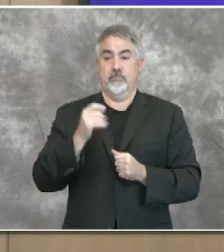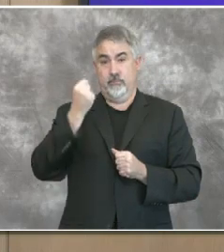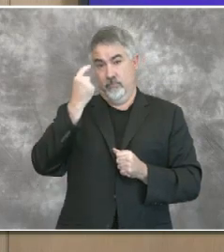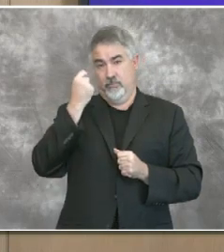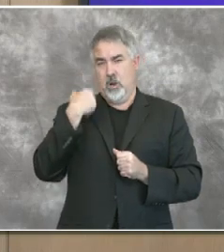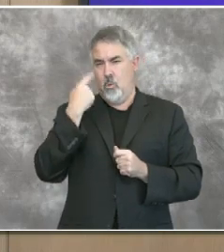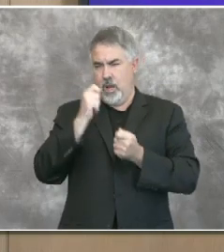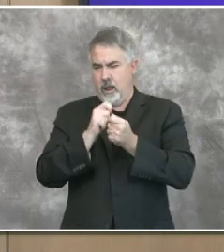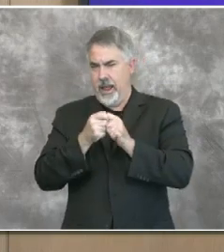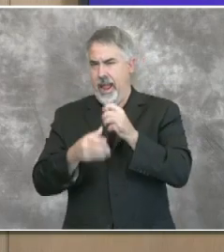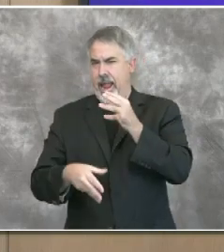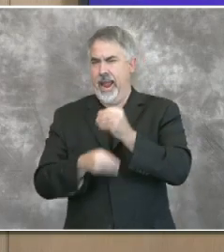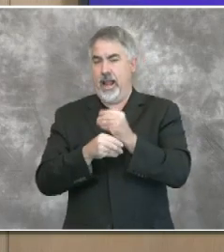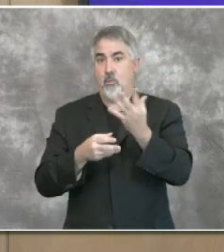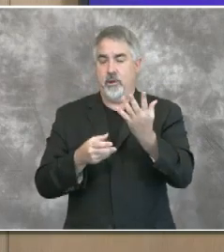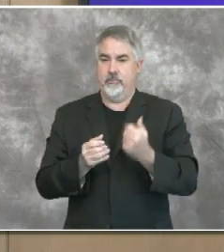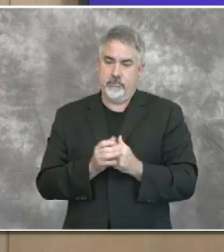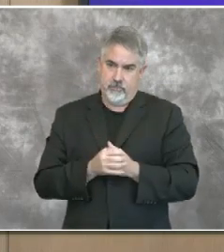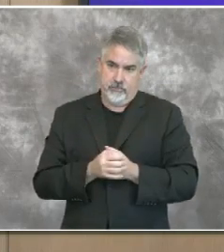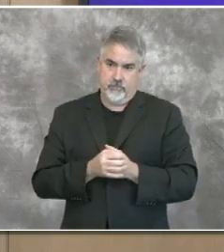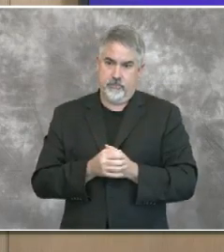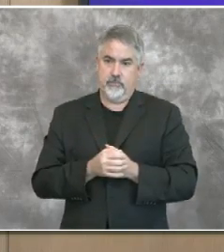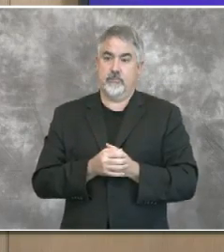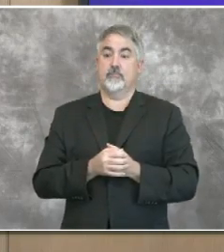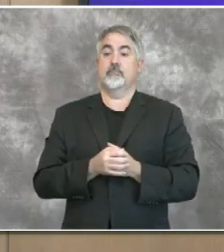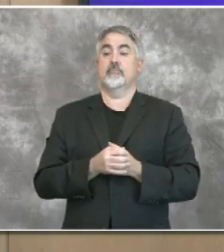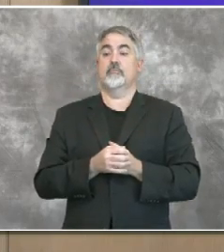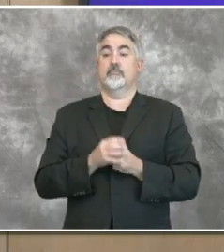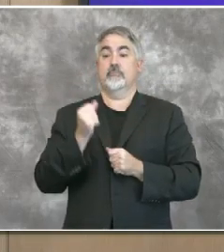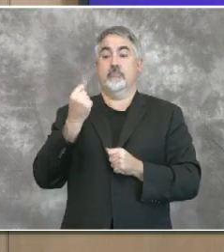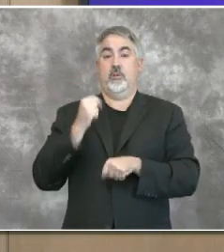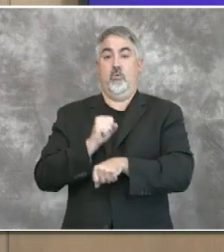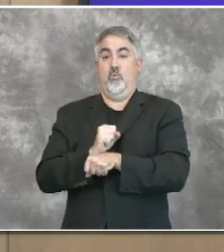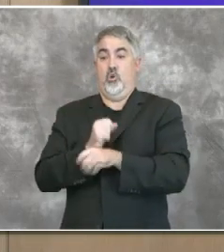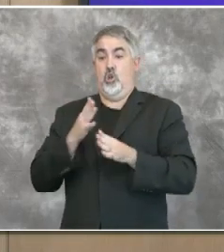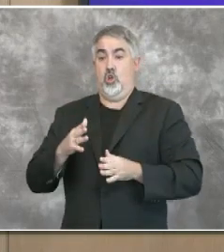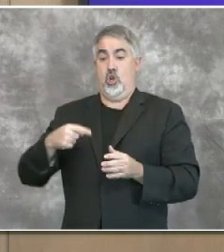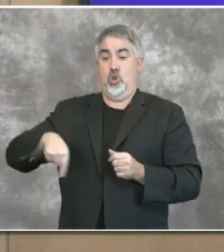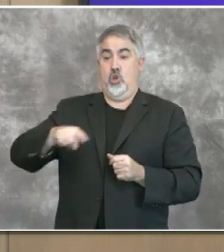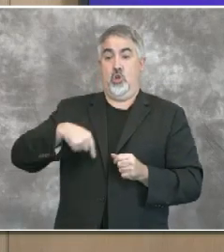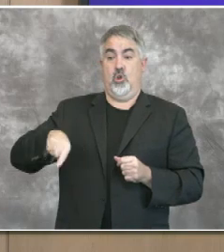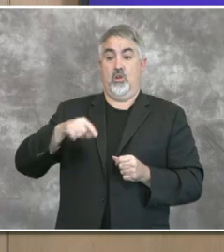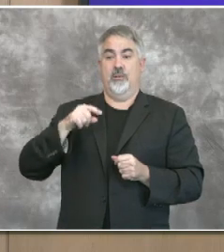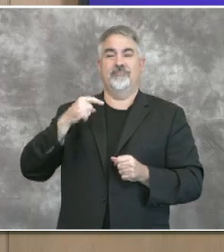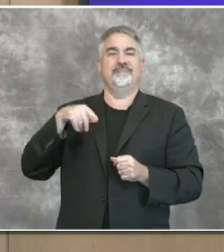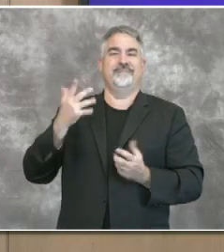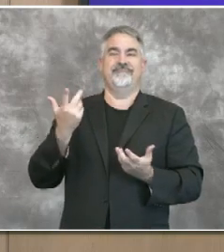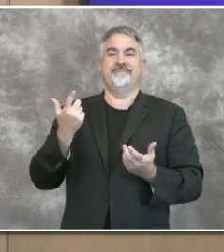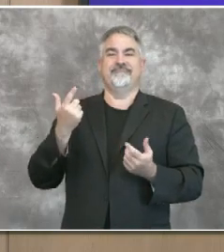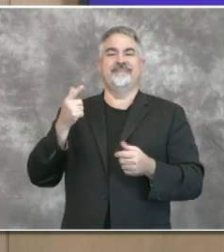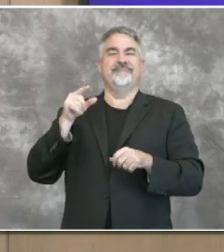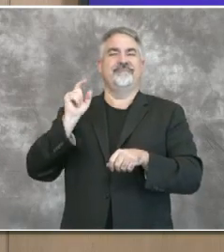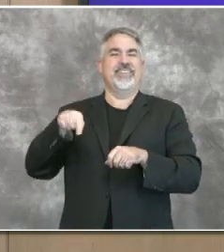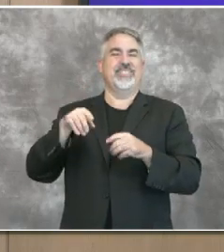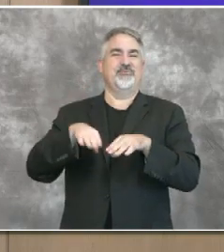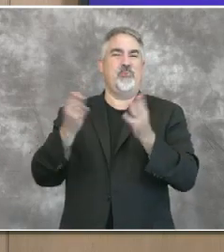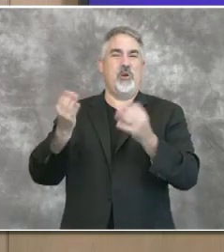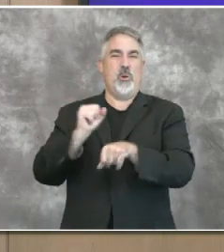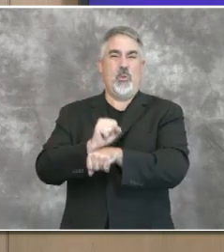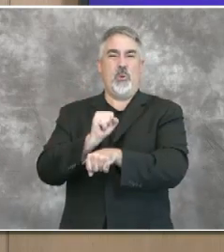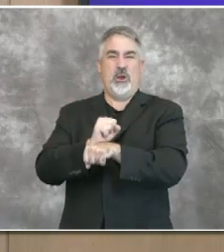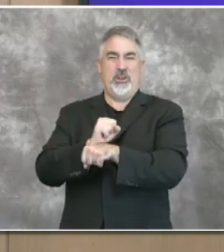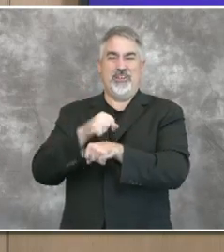to include employees of a few additional businesses where it is a requirement that the employees of those have face